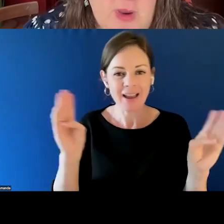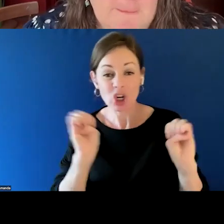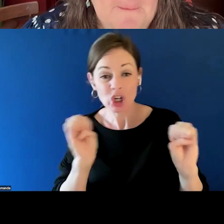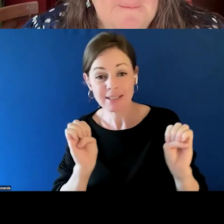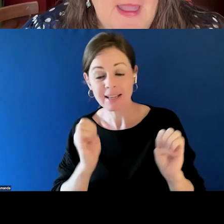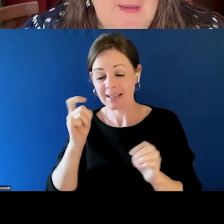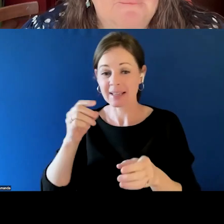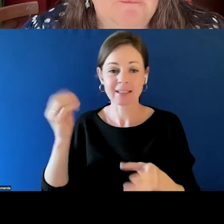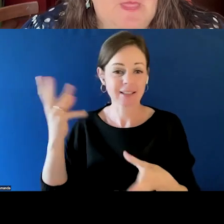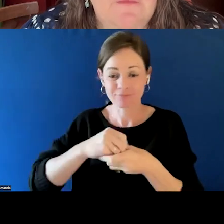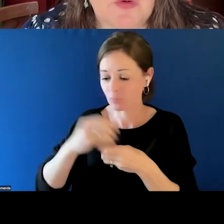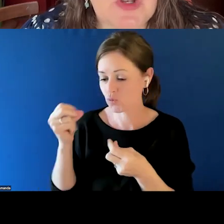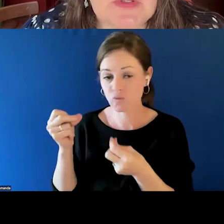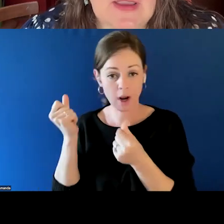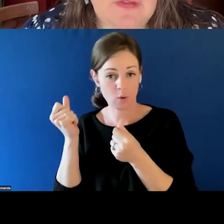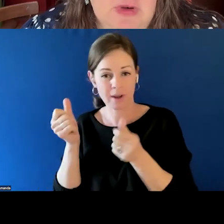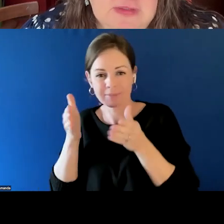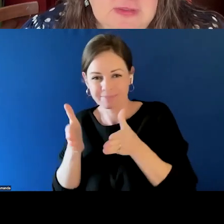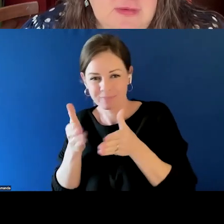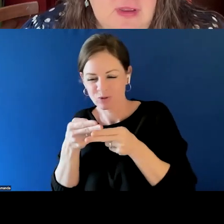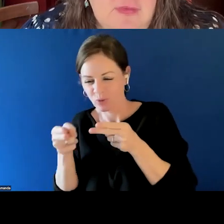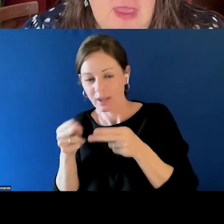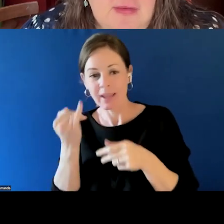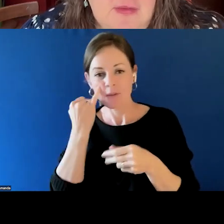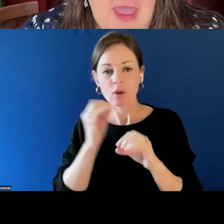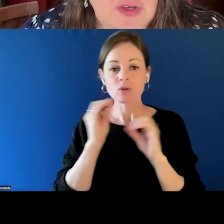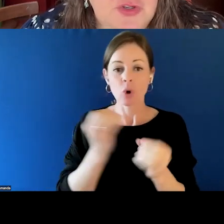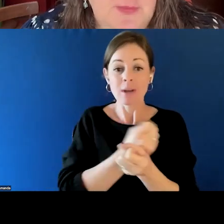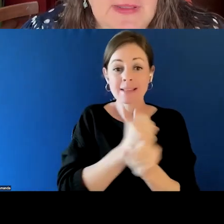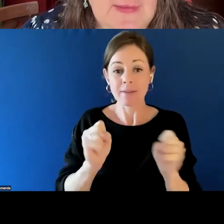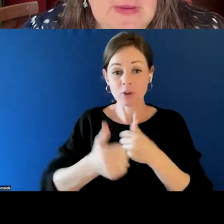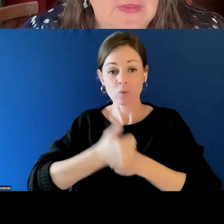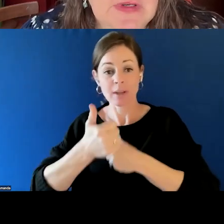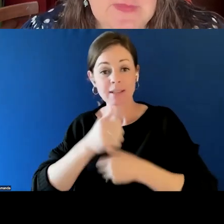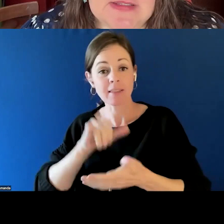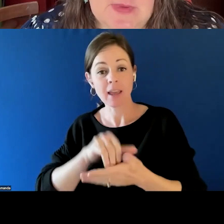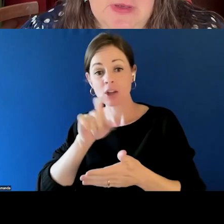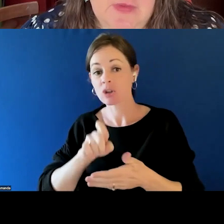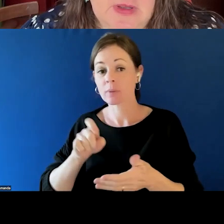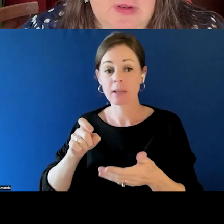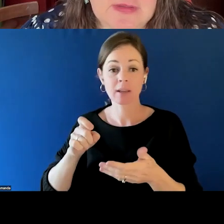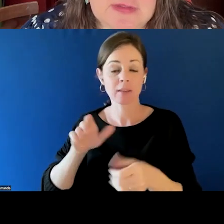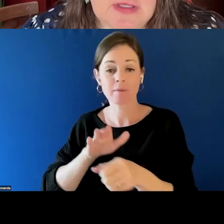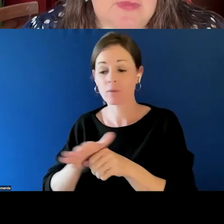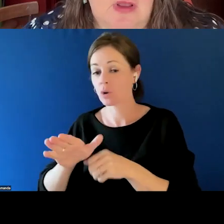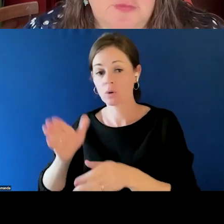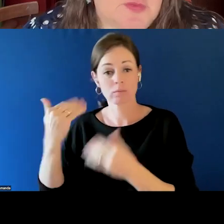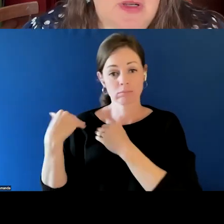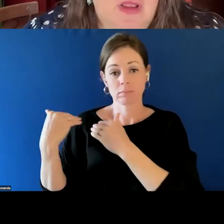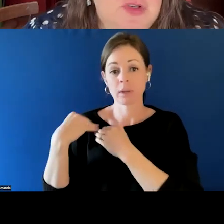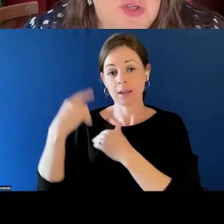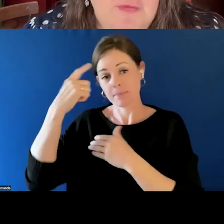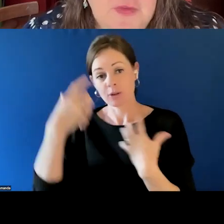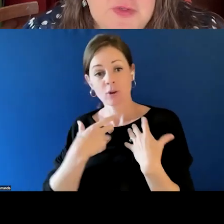right away. And if there's no safety risk, then that should completely be the responsibility of the mental health system, and law